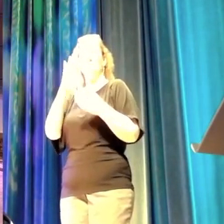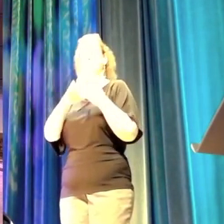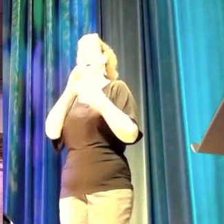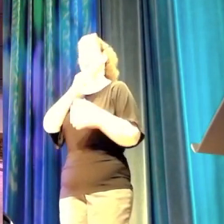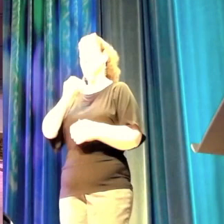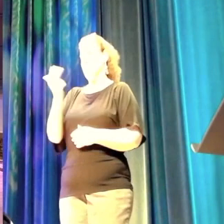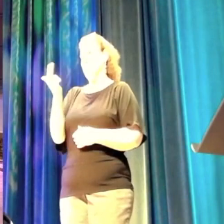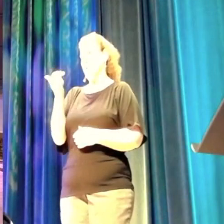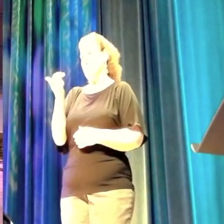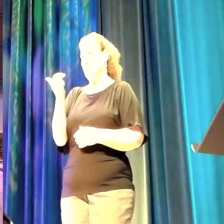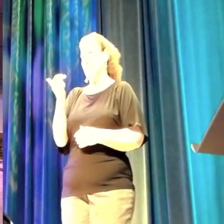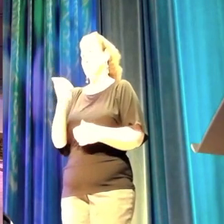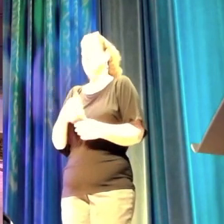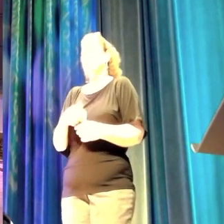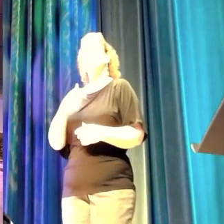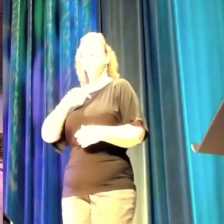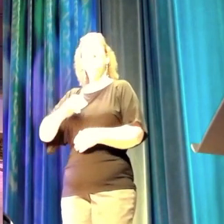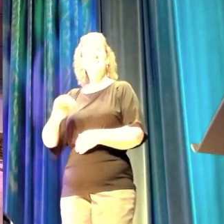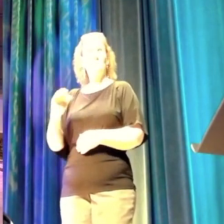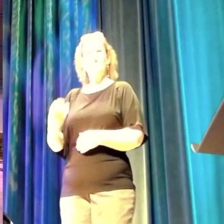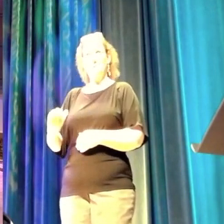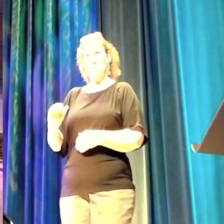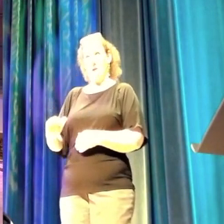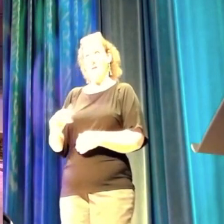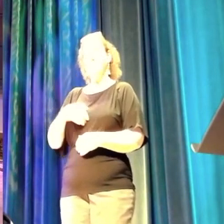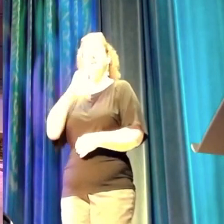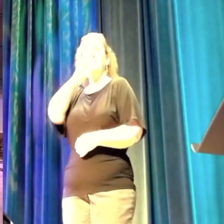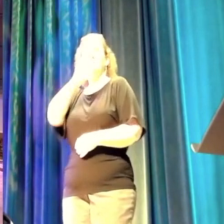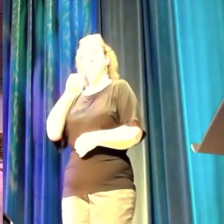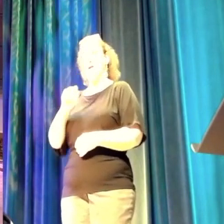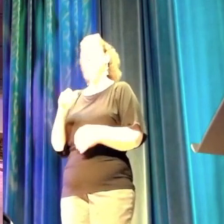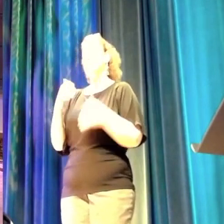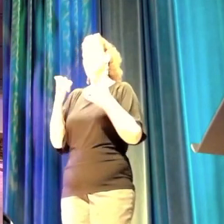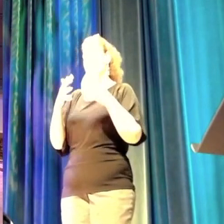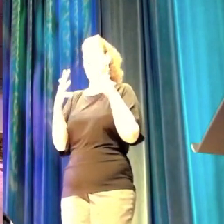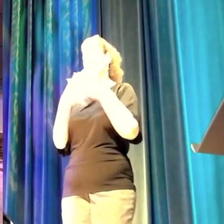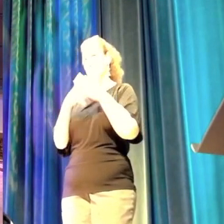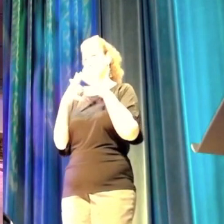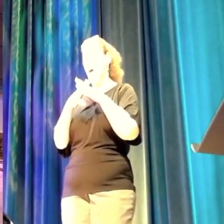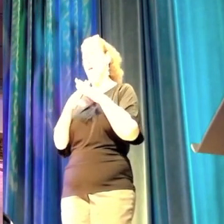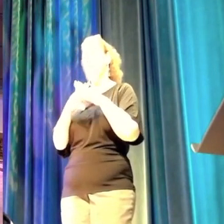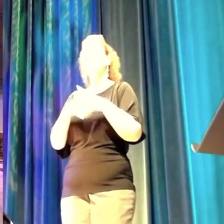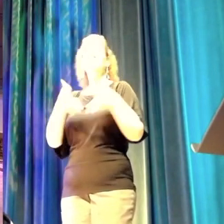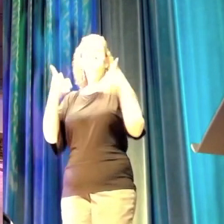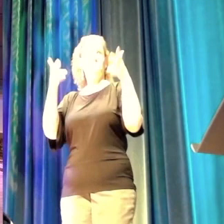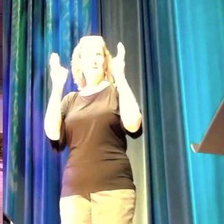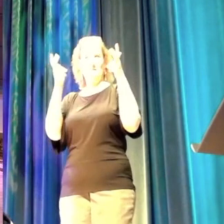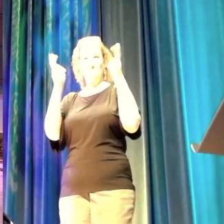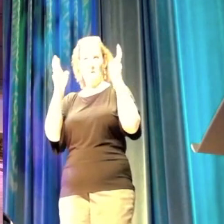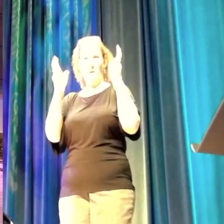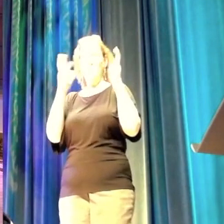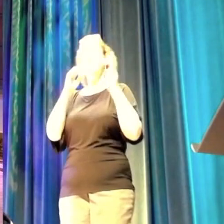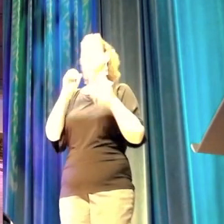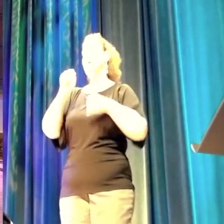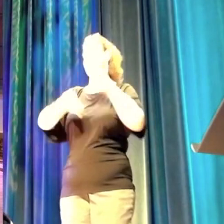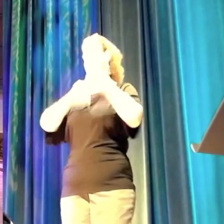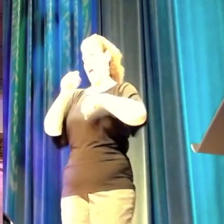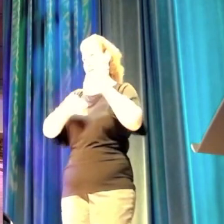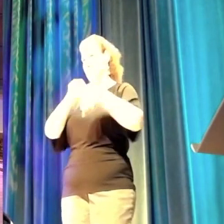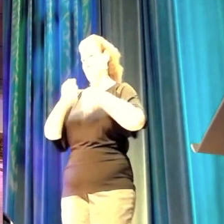13, when I was a child, I loved to play football, basketball, and ride